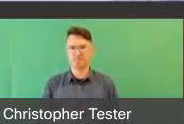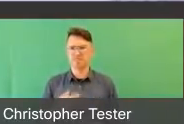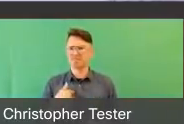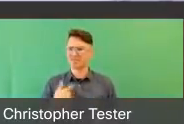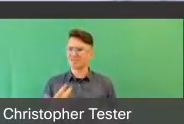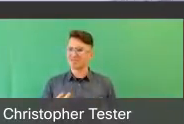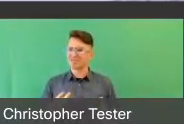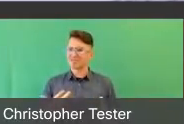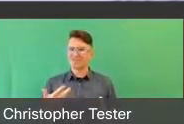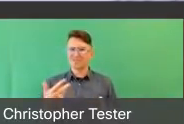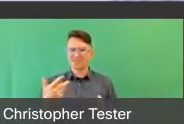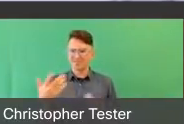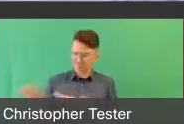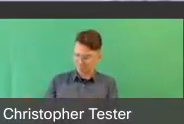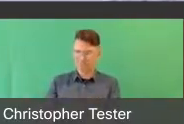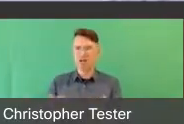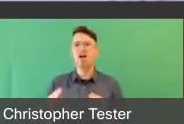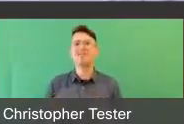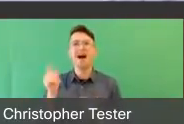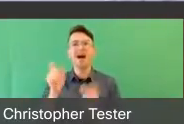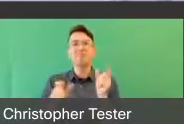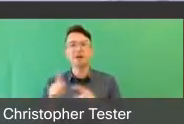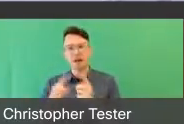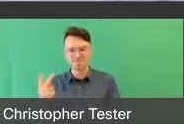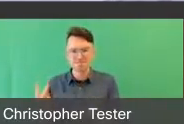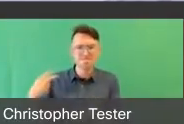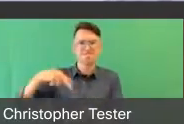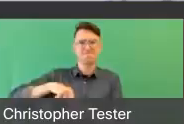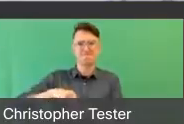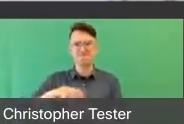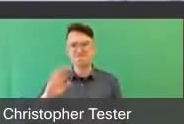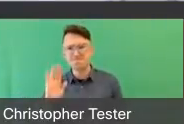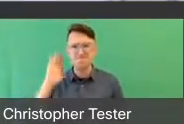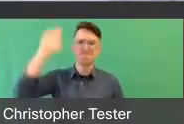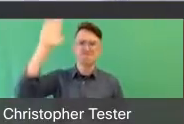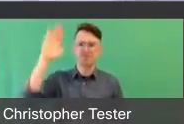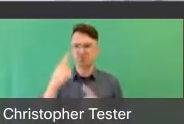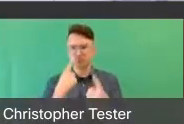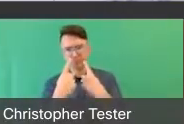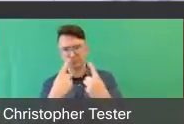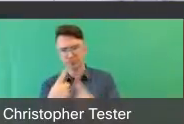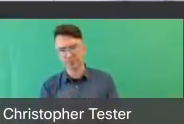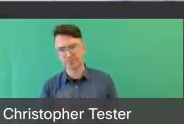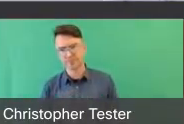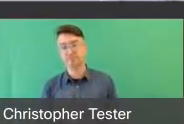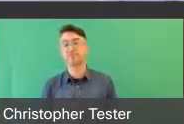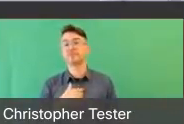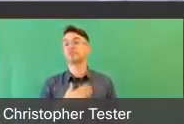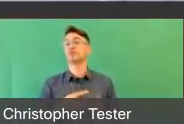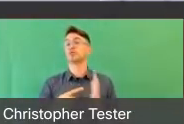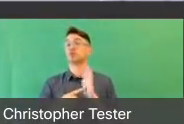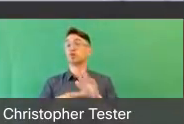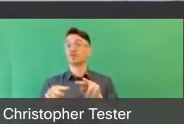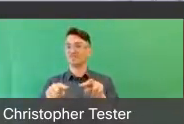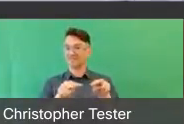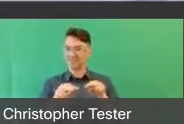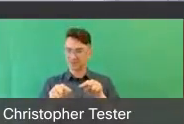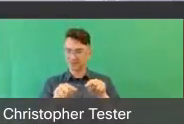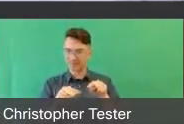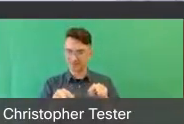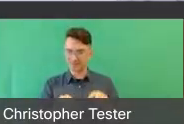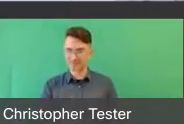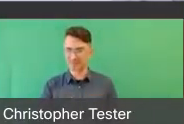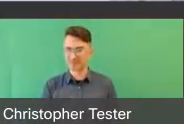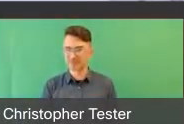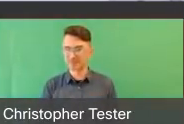video featuring youth and what they're doing, their role, and what they believe they can bring to the table. Remember, while